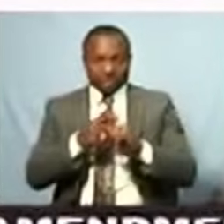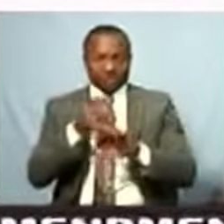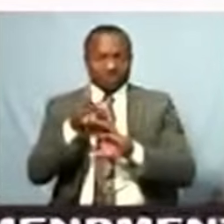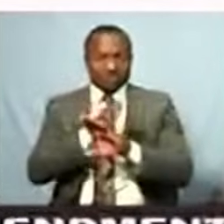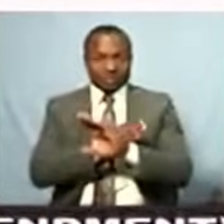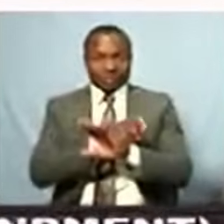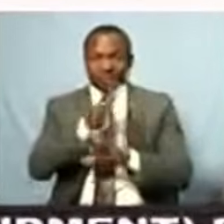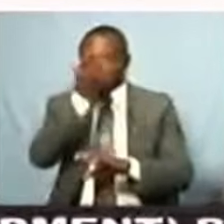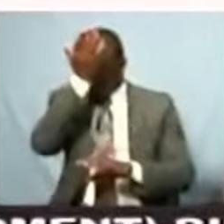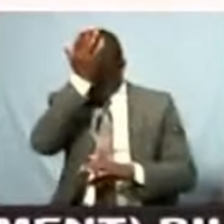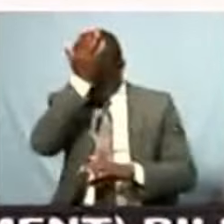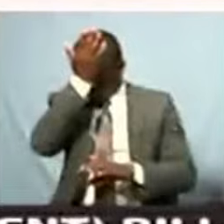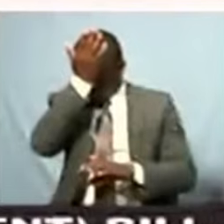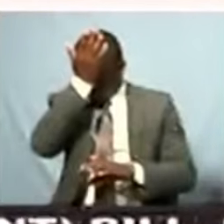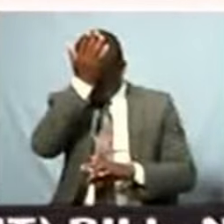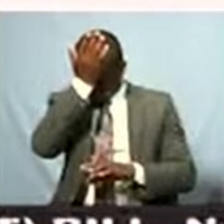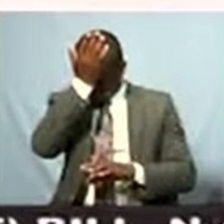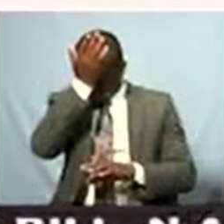of nominations.